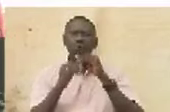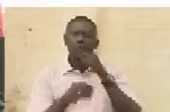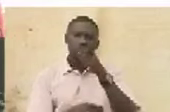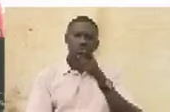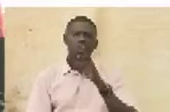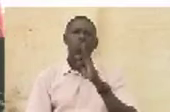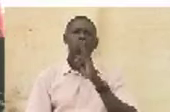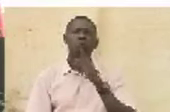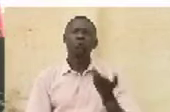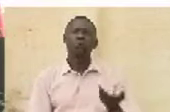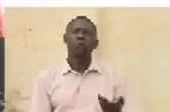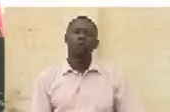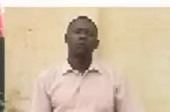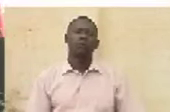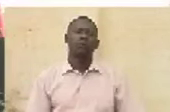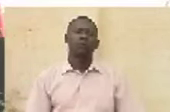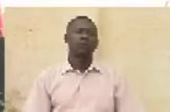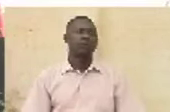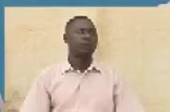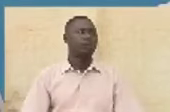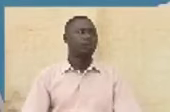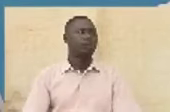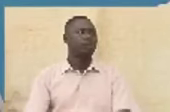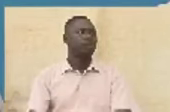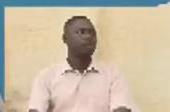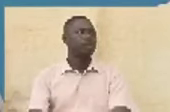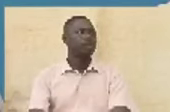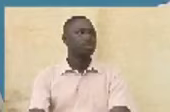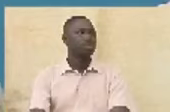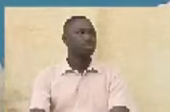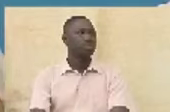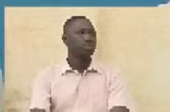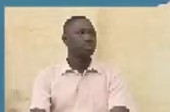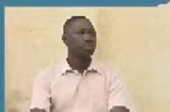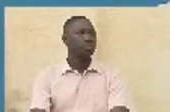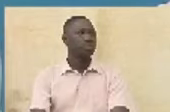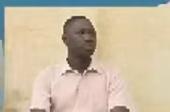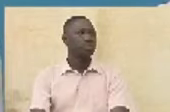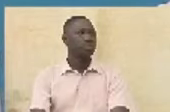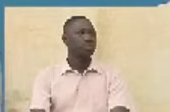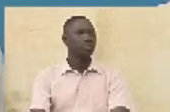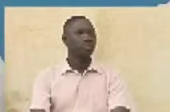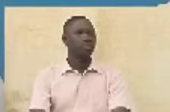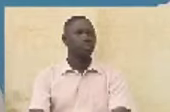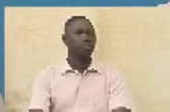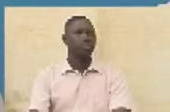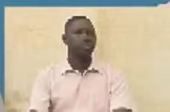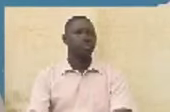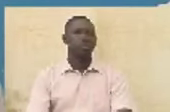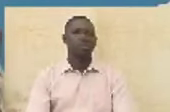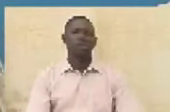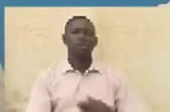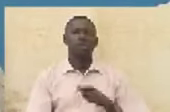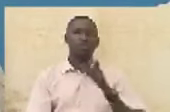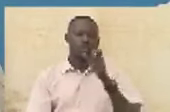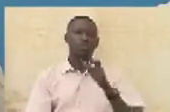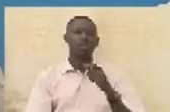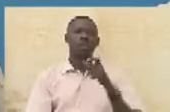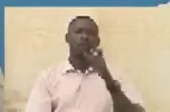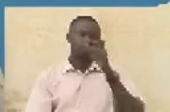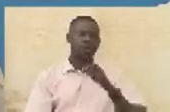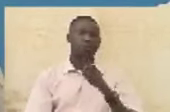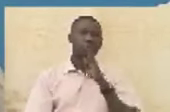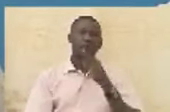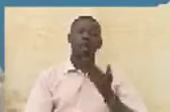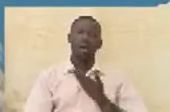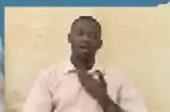faaw diamuté fankole mu wala mu ñu fankété ñu fankelen dan tiyelta. It was one of the guys who were